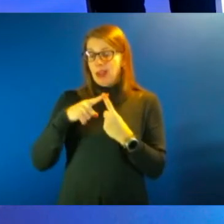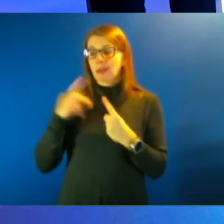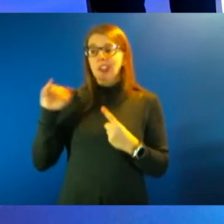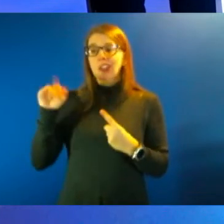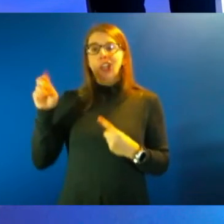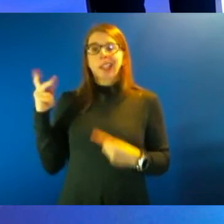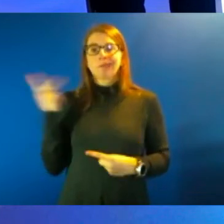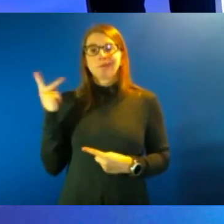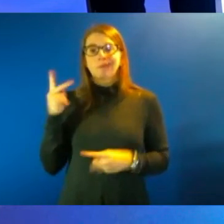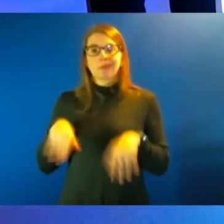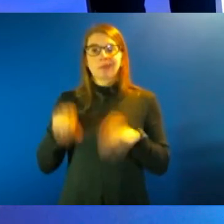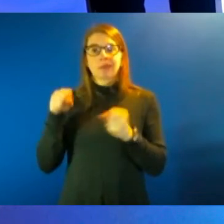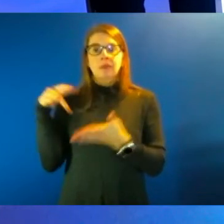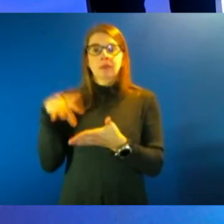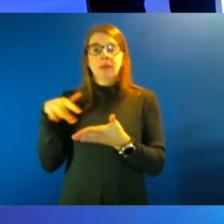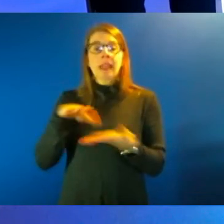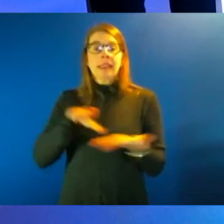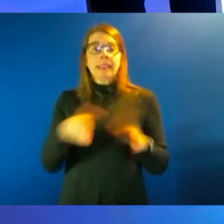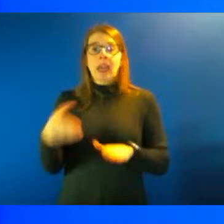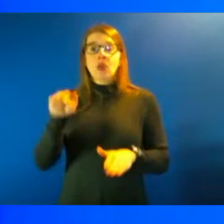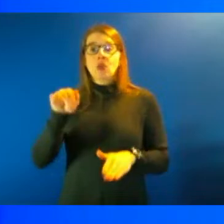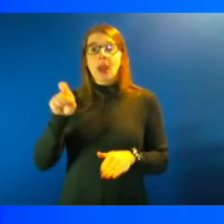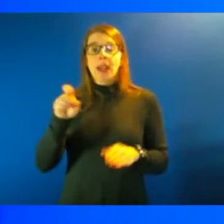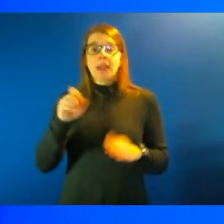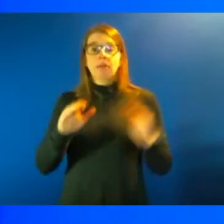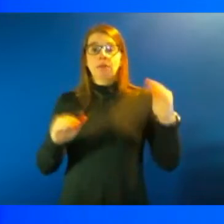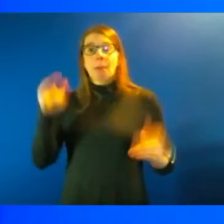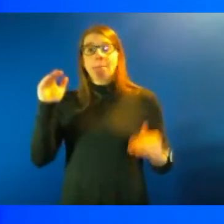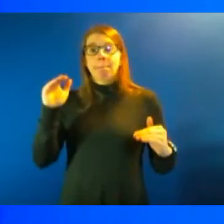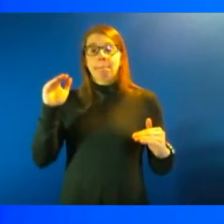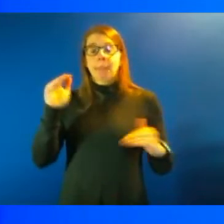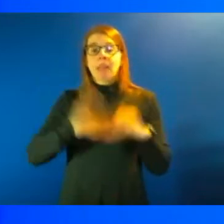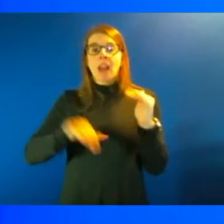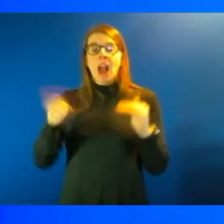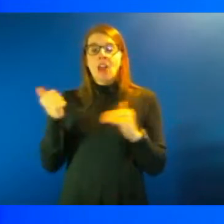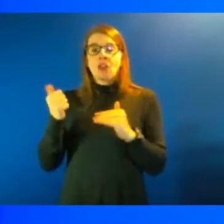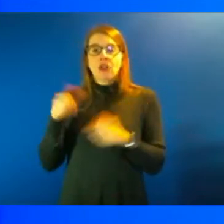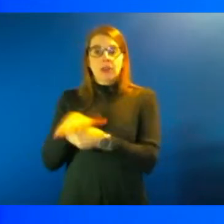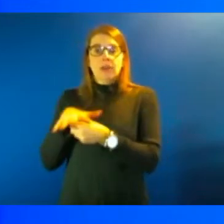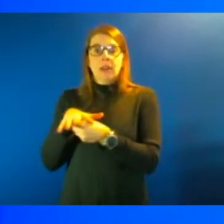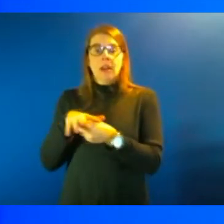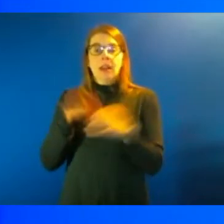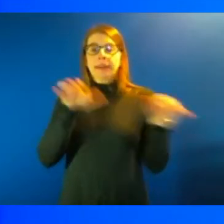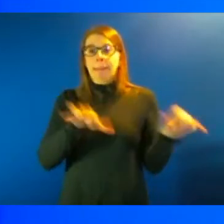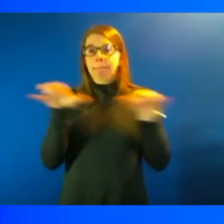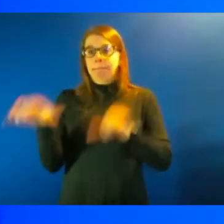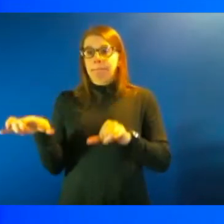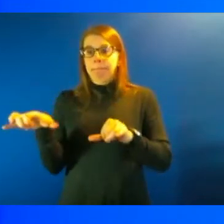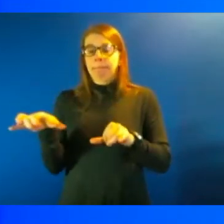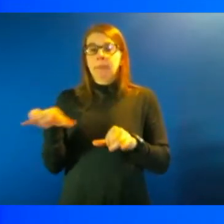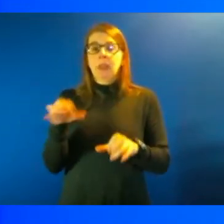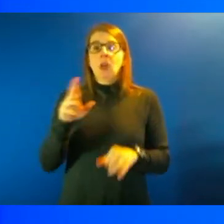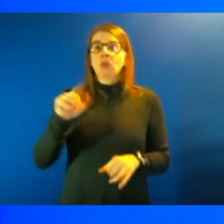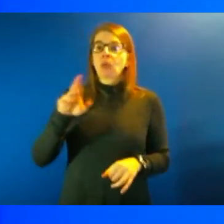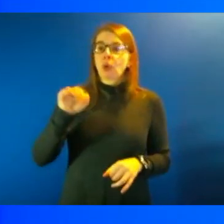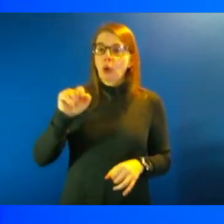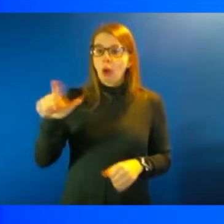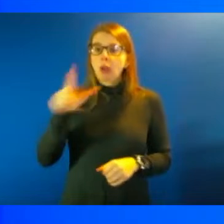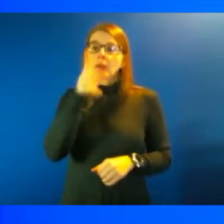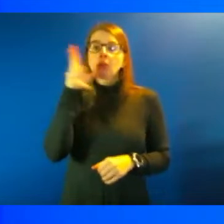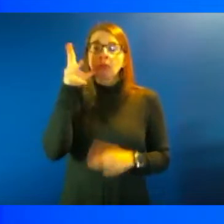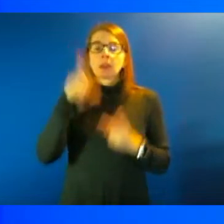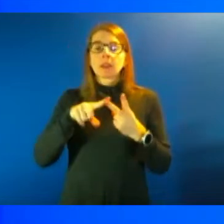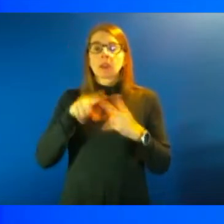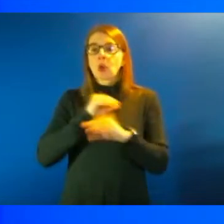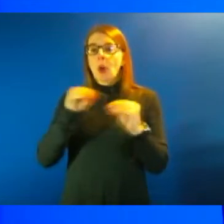that the death rate for certain areas was higher than others, and they had a lot of things in common. They were rural, they didn't have a mask requirement, and so what some